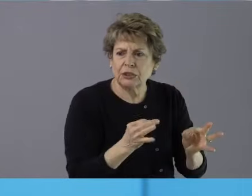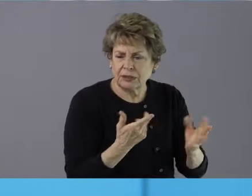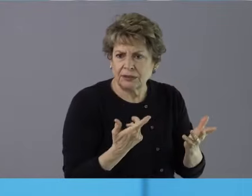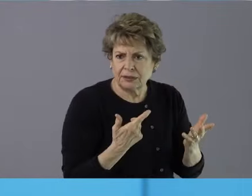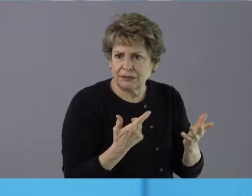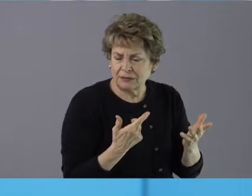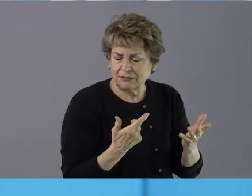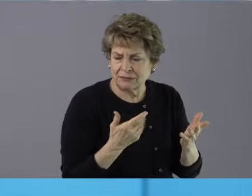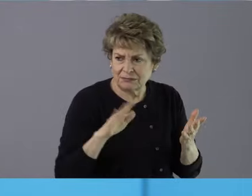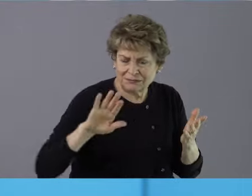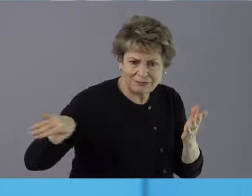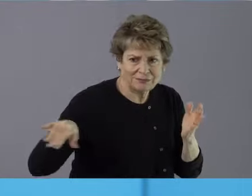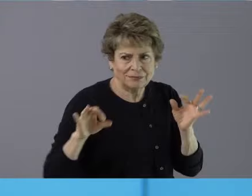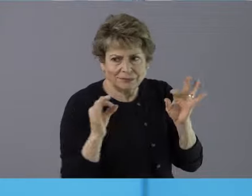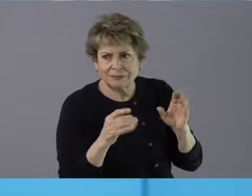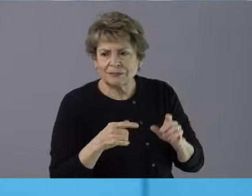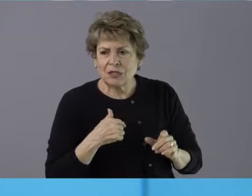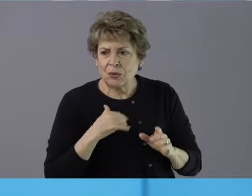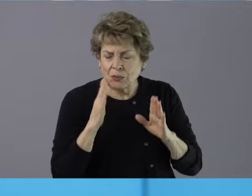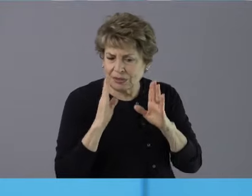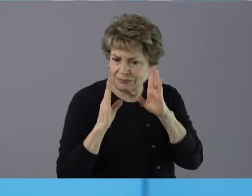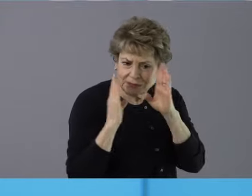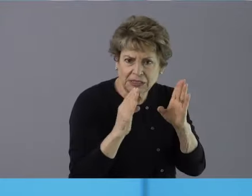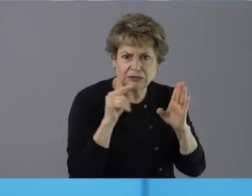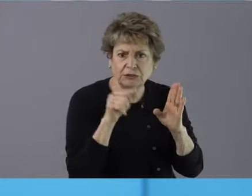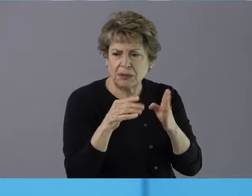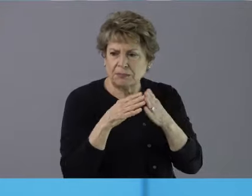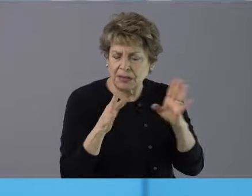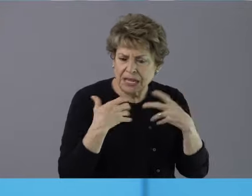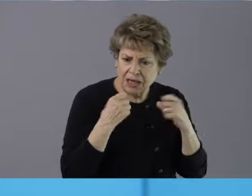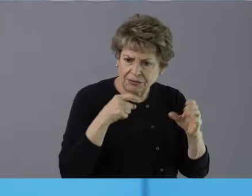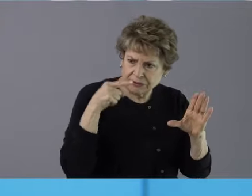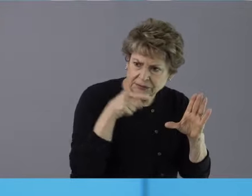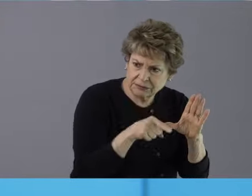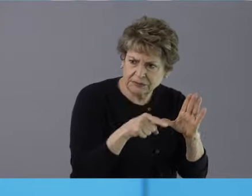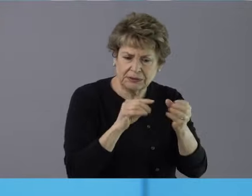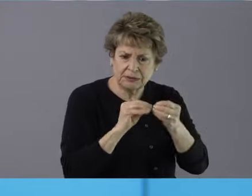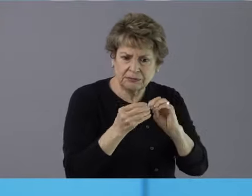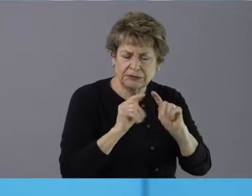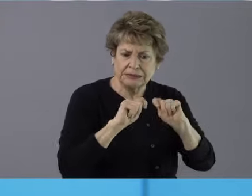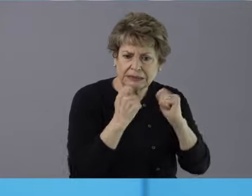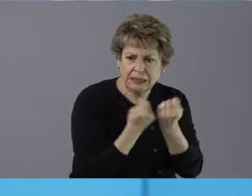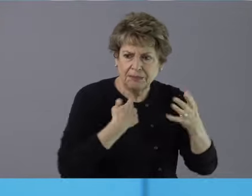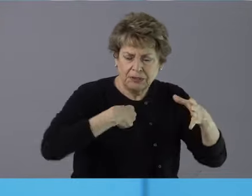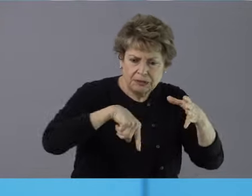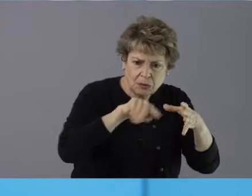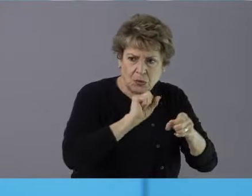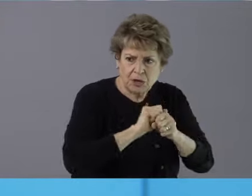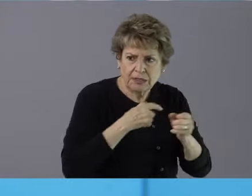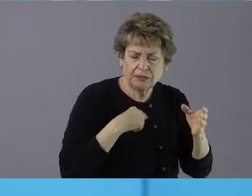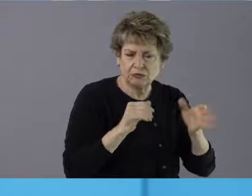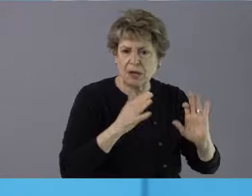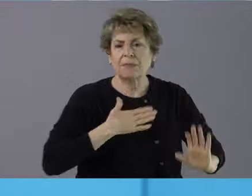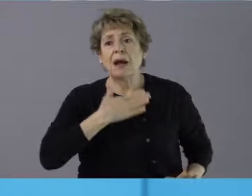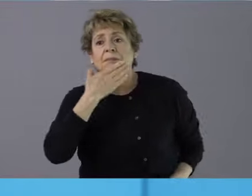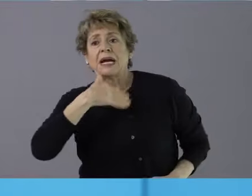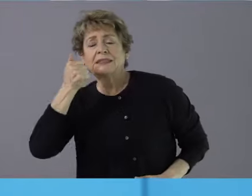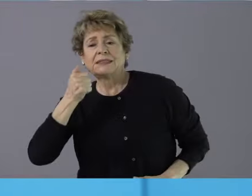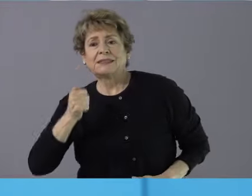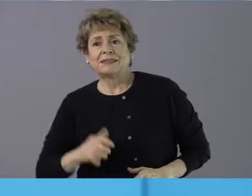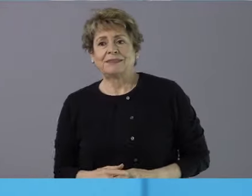right thing, and do my best. Now, I want you to know that there are two very